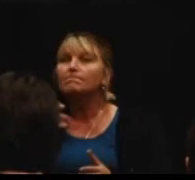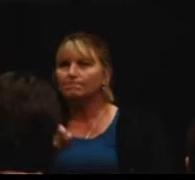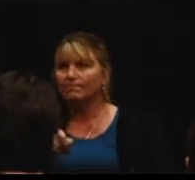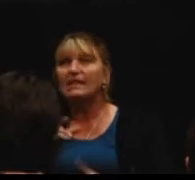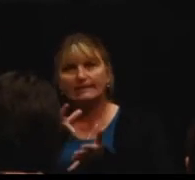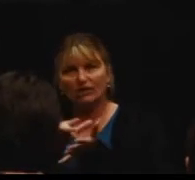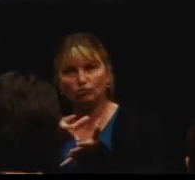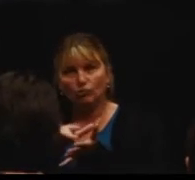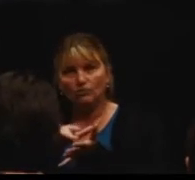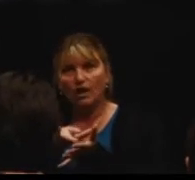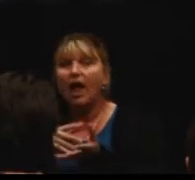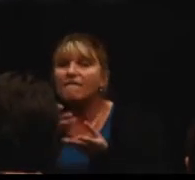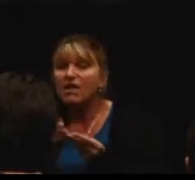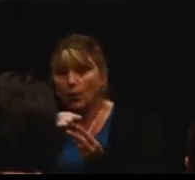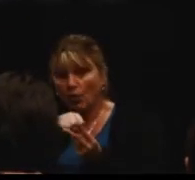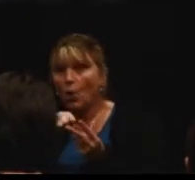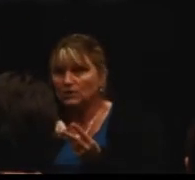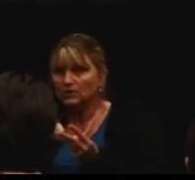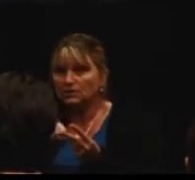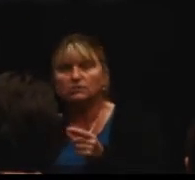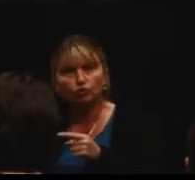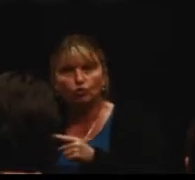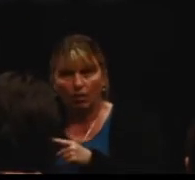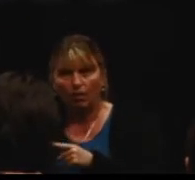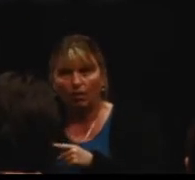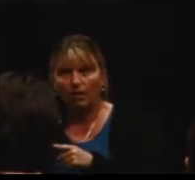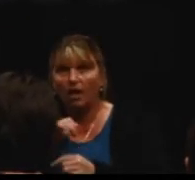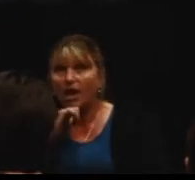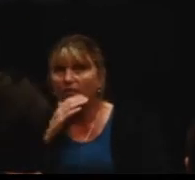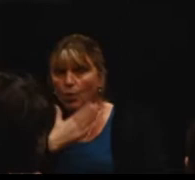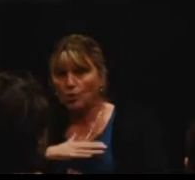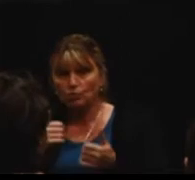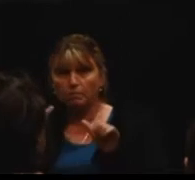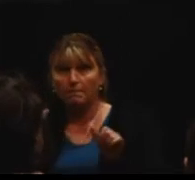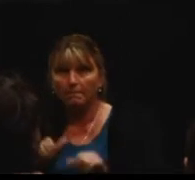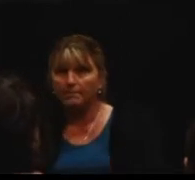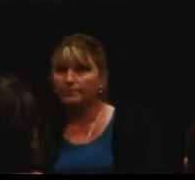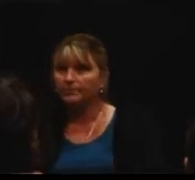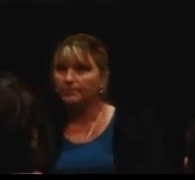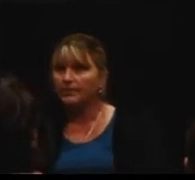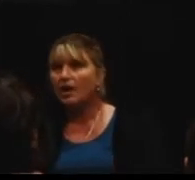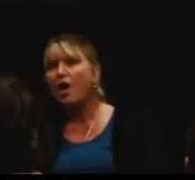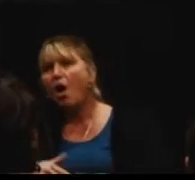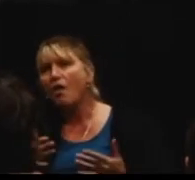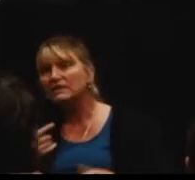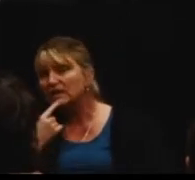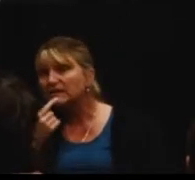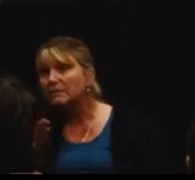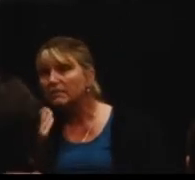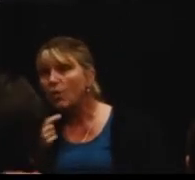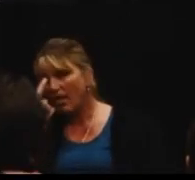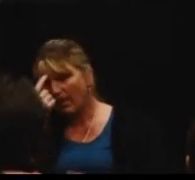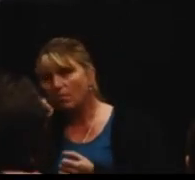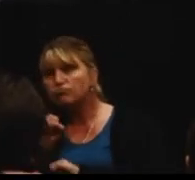central to it, and valuing those things seems to me critical if we're going to be successful. Obviously, as I spoke about earlier, I think protecting